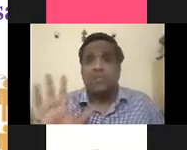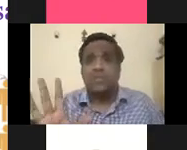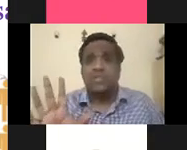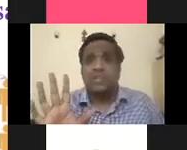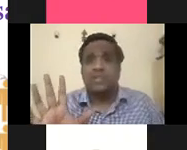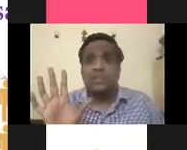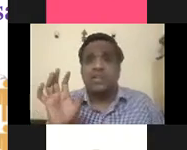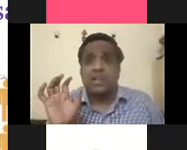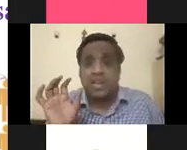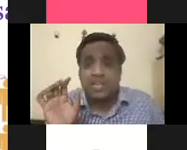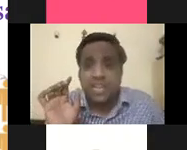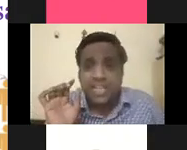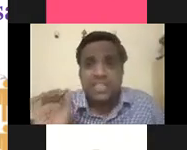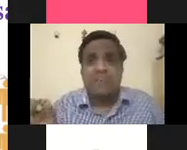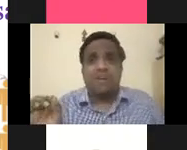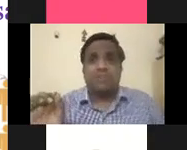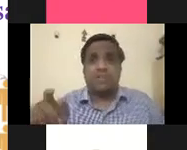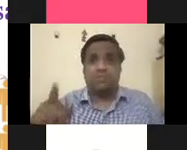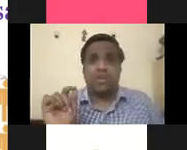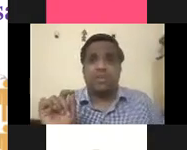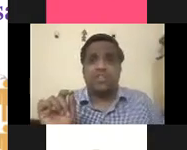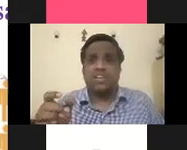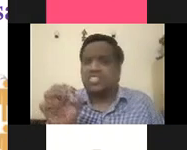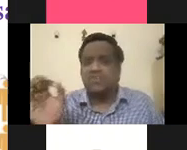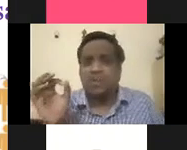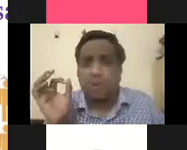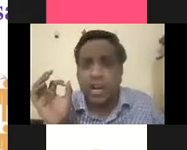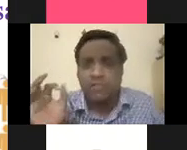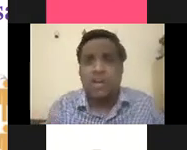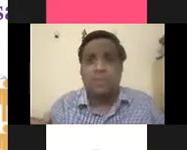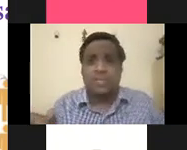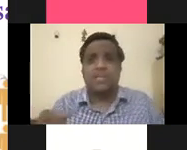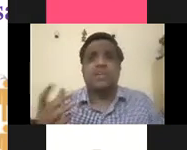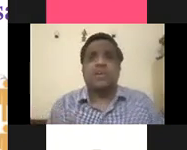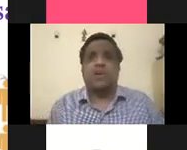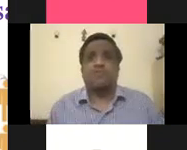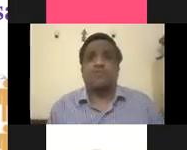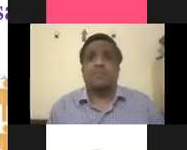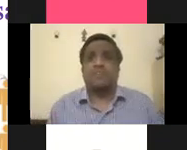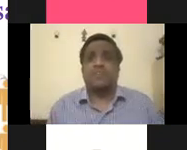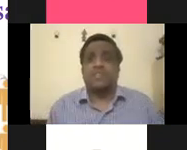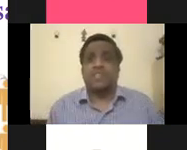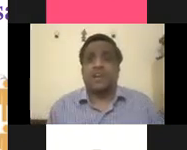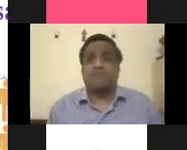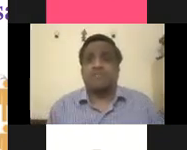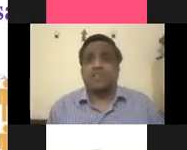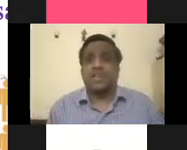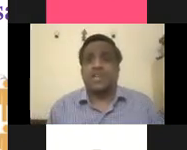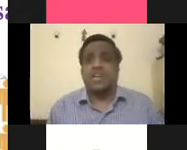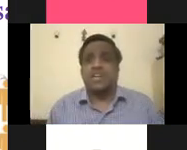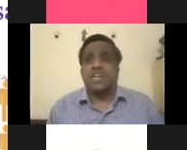about private sector, less than 1%. Pooja mentioned it's in fact 0.1% of